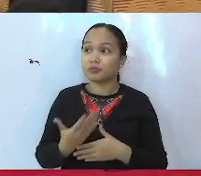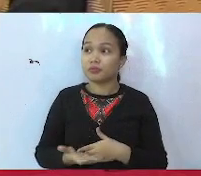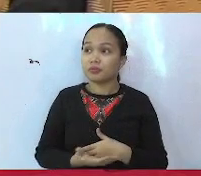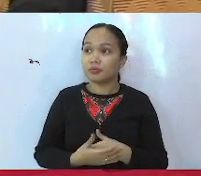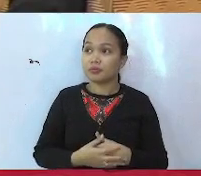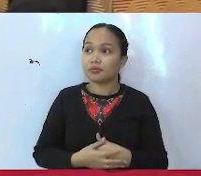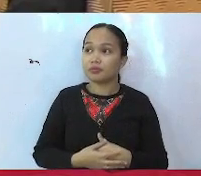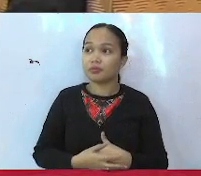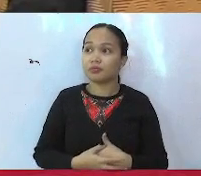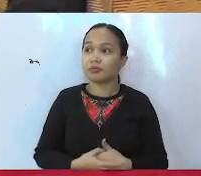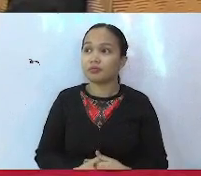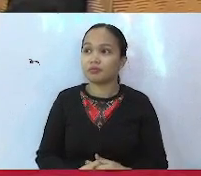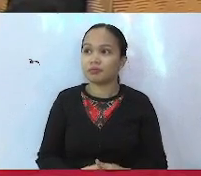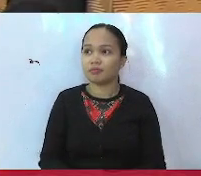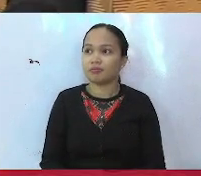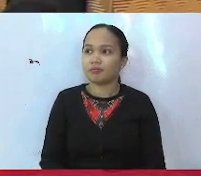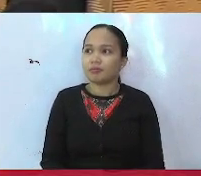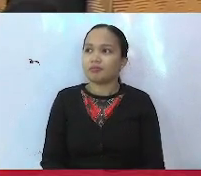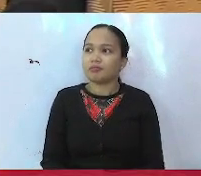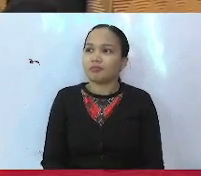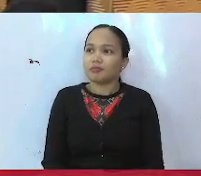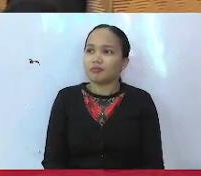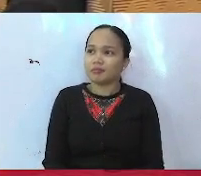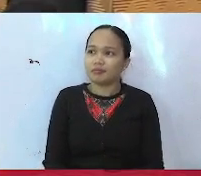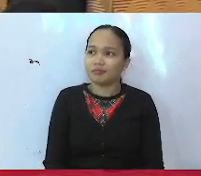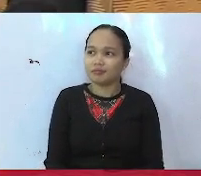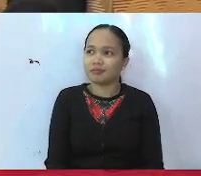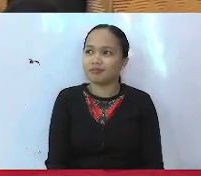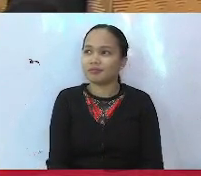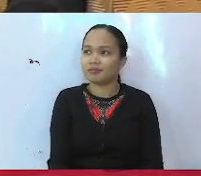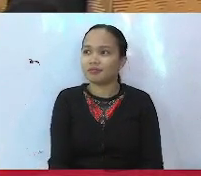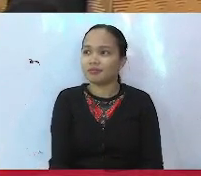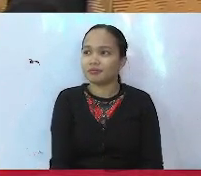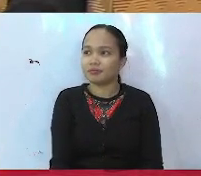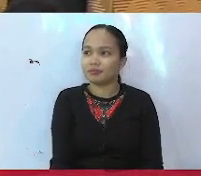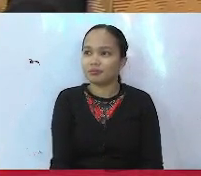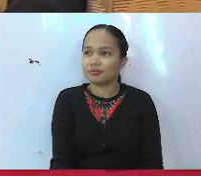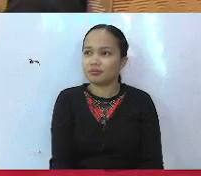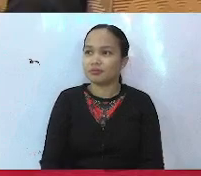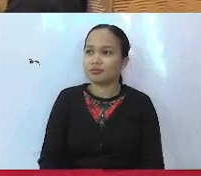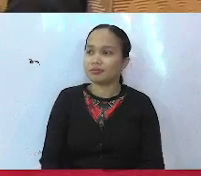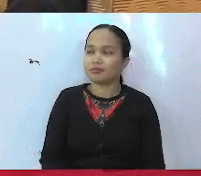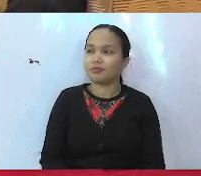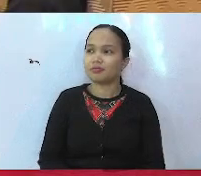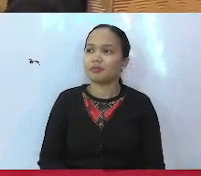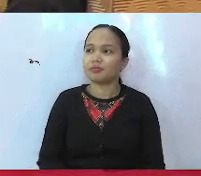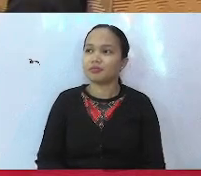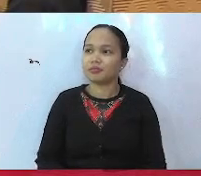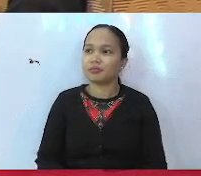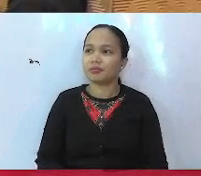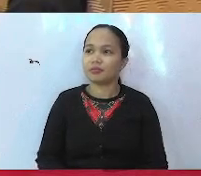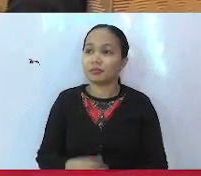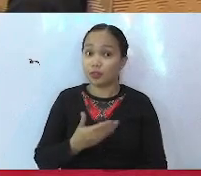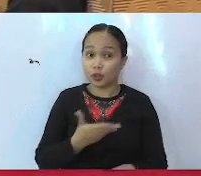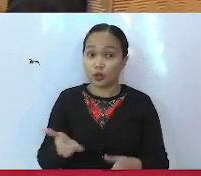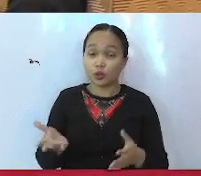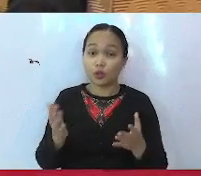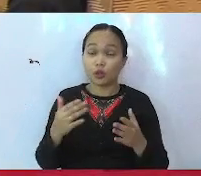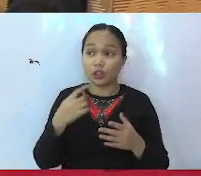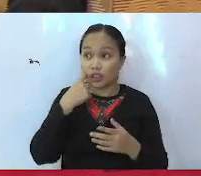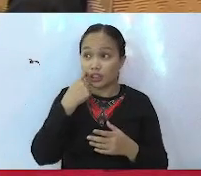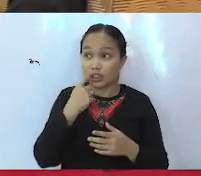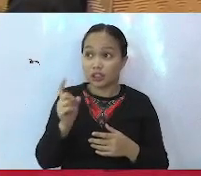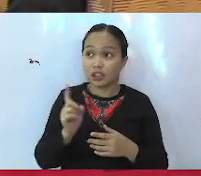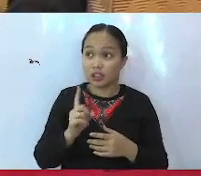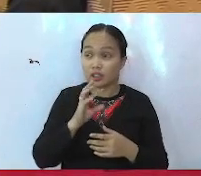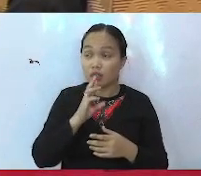yeah. Just say something. I have something. For his question earlier. Go ahead. You asked the young people earlier, what